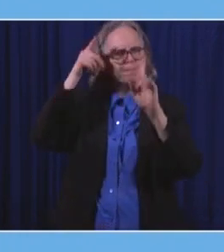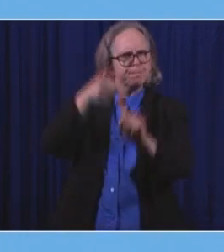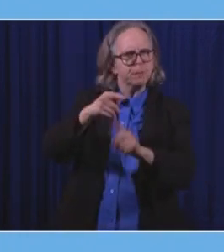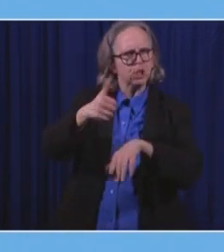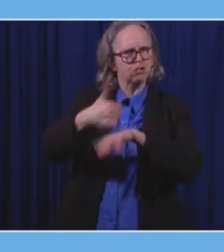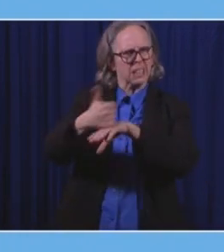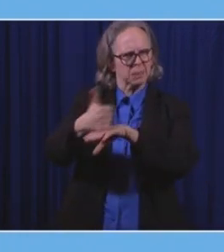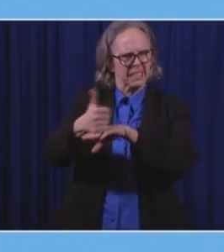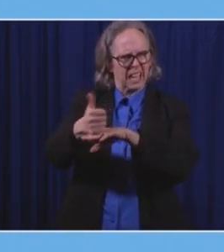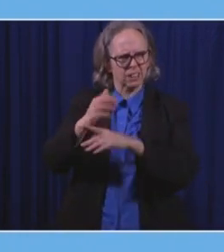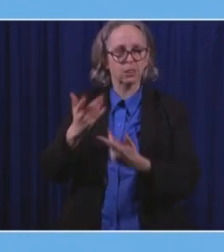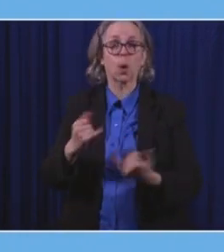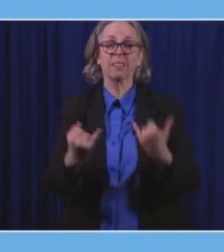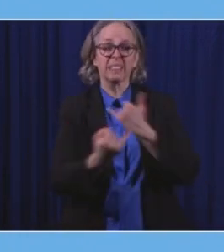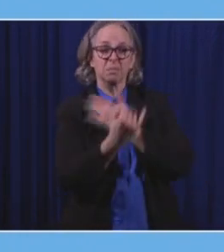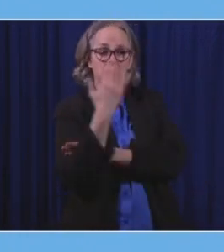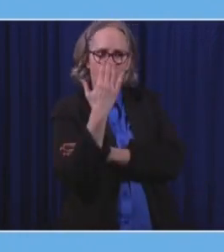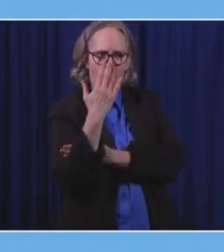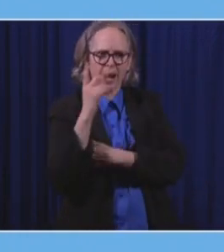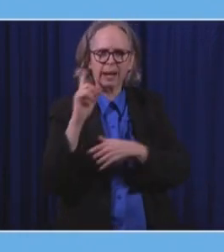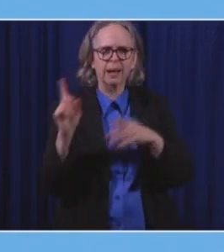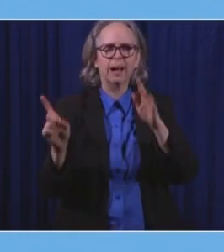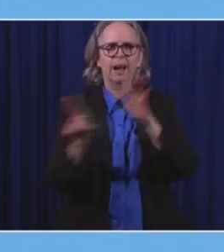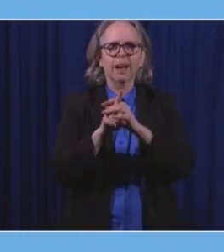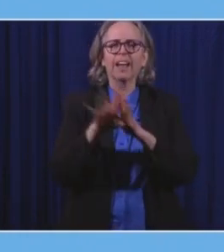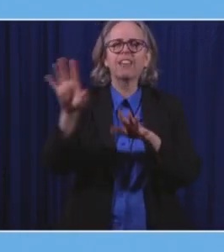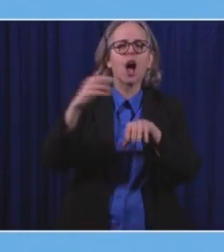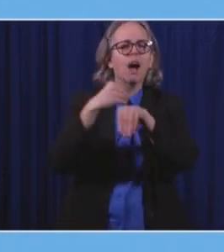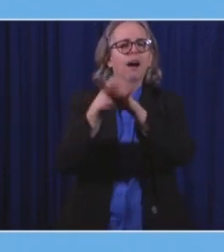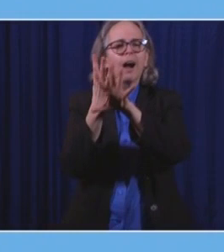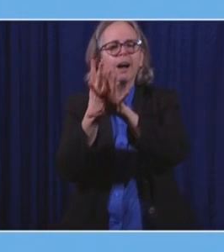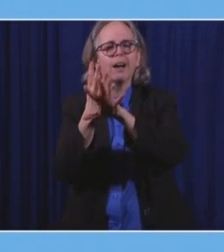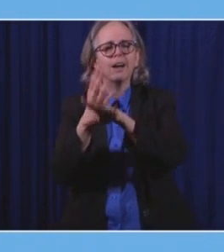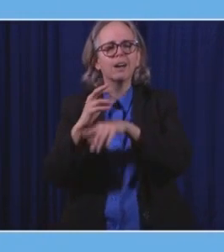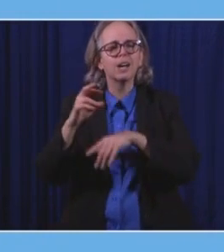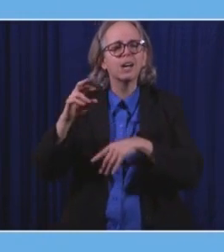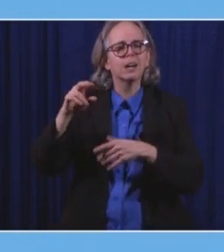cutting where we welcome visitors from around the globe to